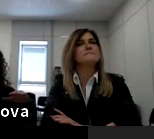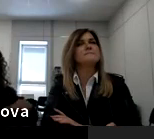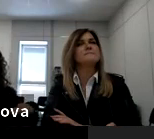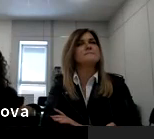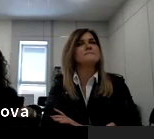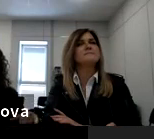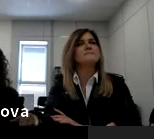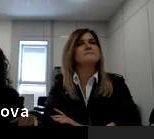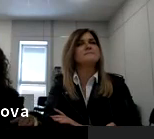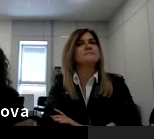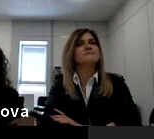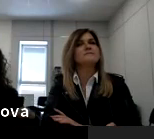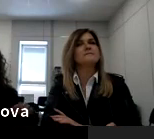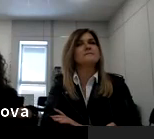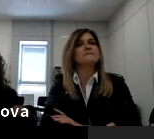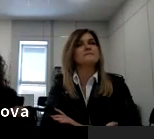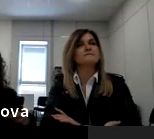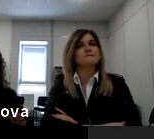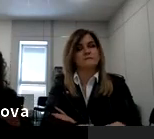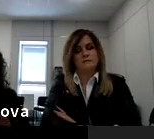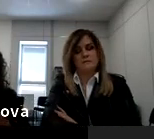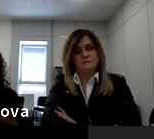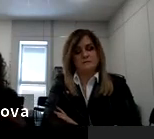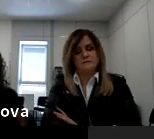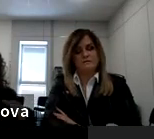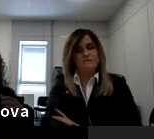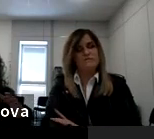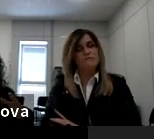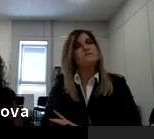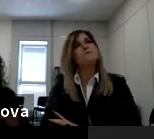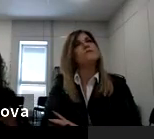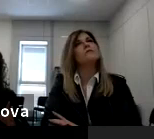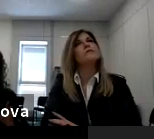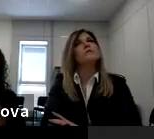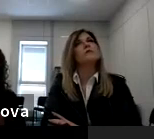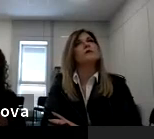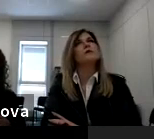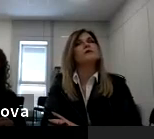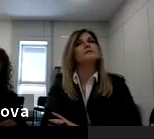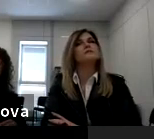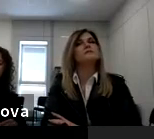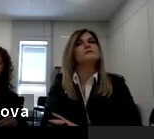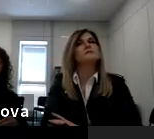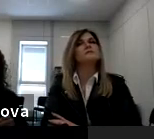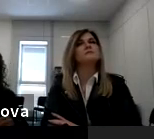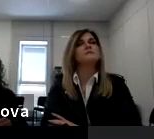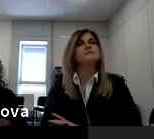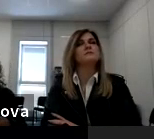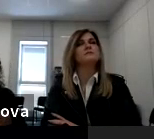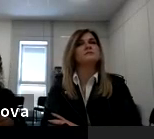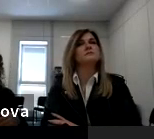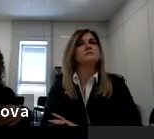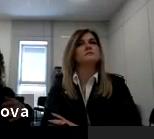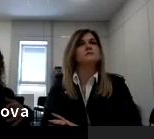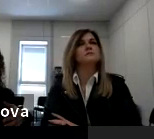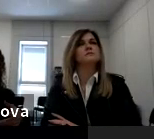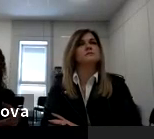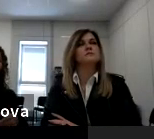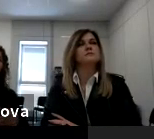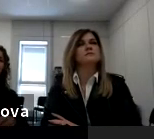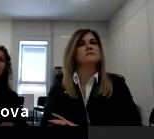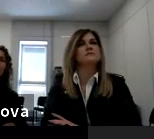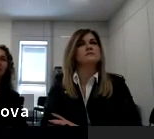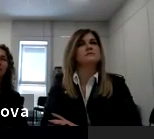the sides of the column to make this lighting effect, to make the round column